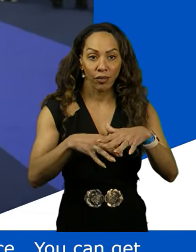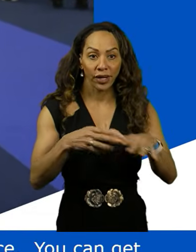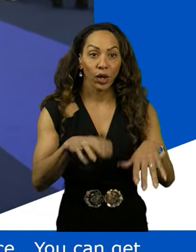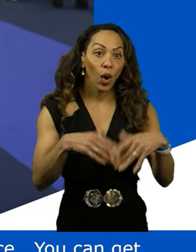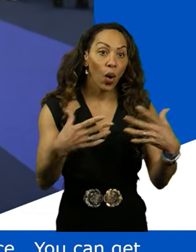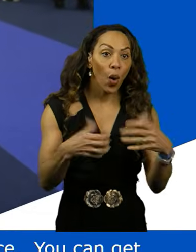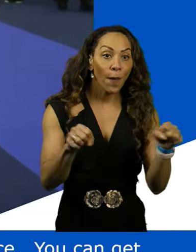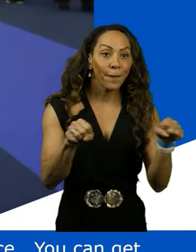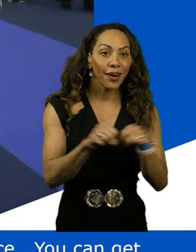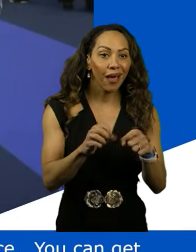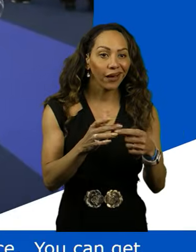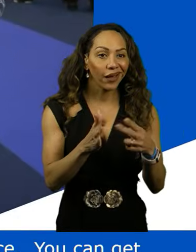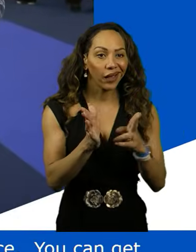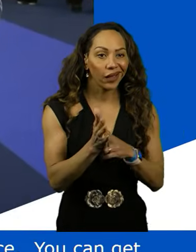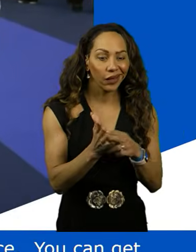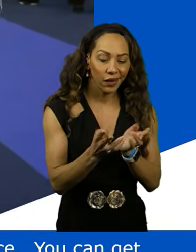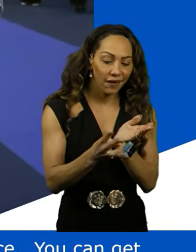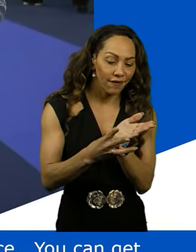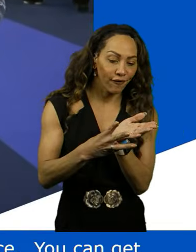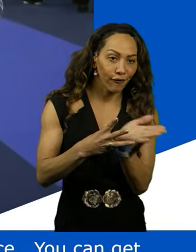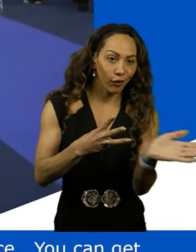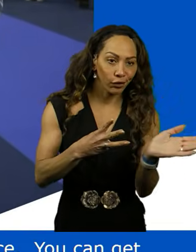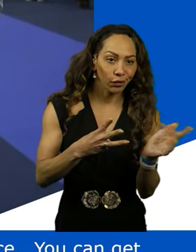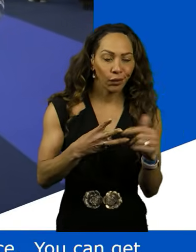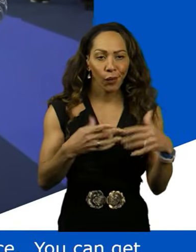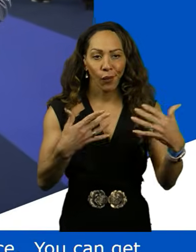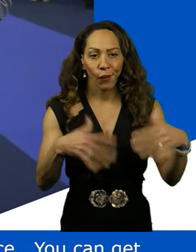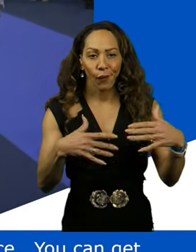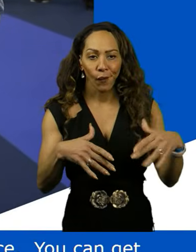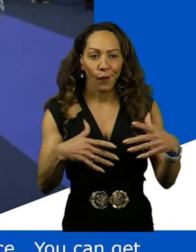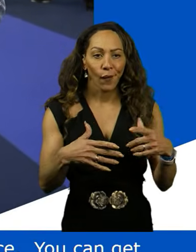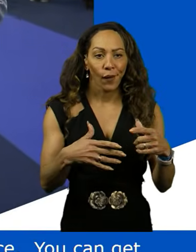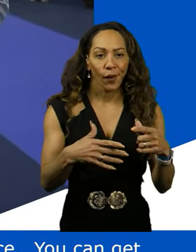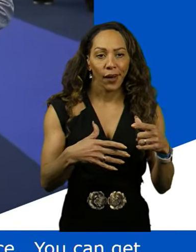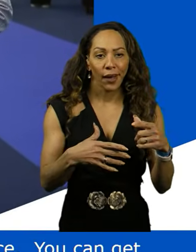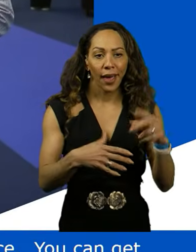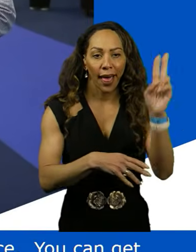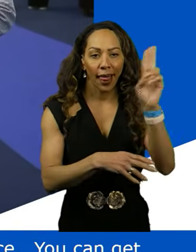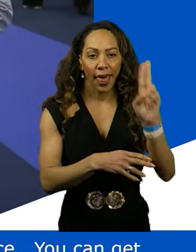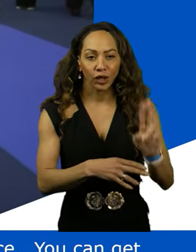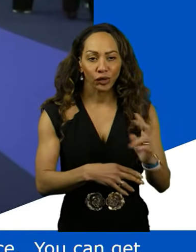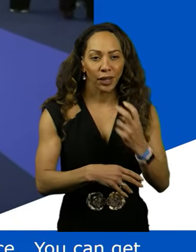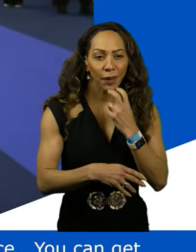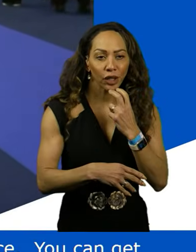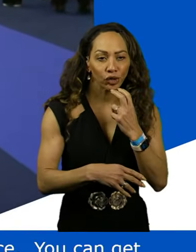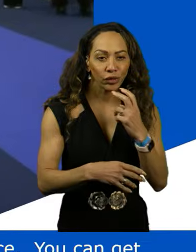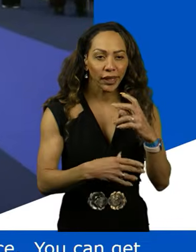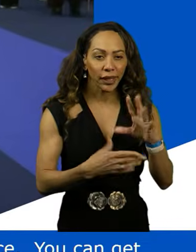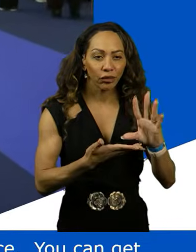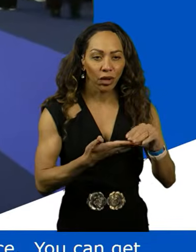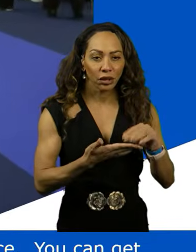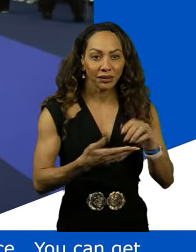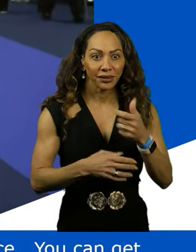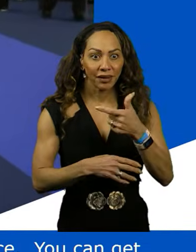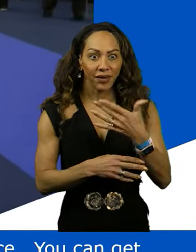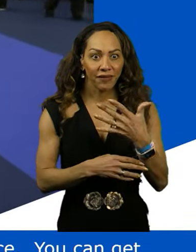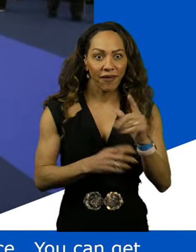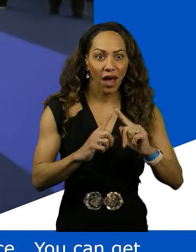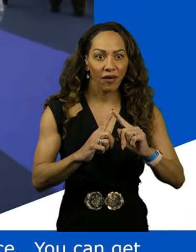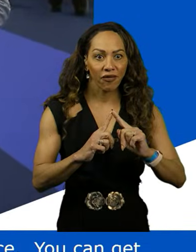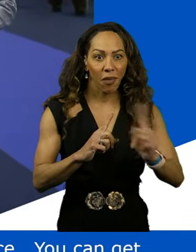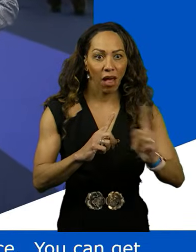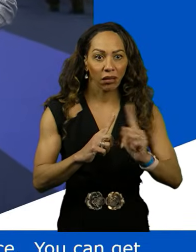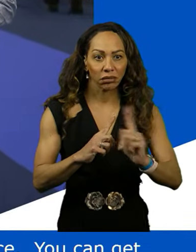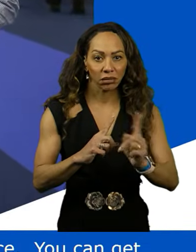plug-in hybrid version that has an amazing electric-only range of 75 miles. But this is the hybrid plus